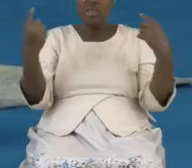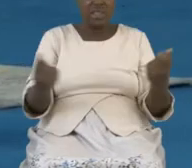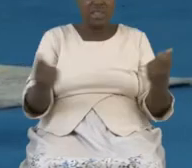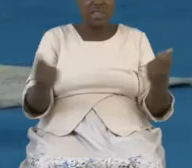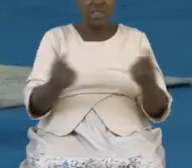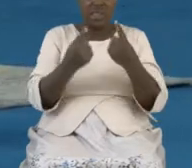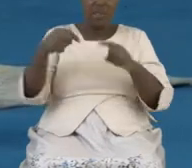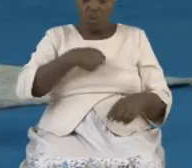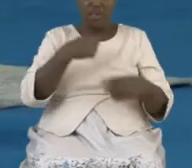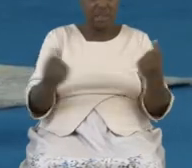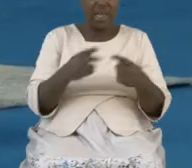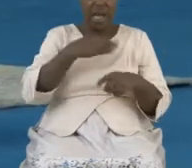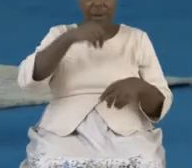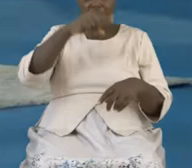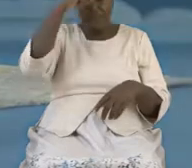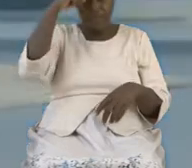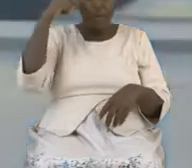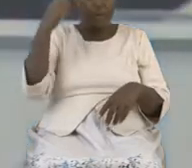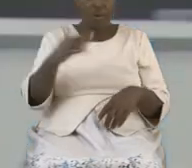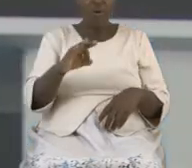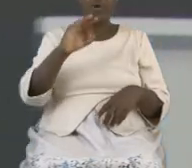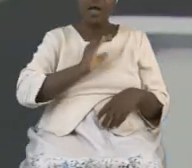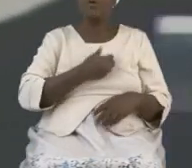because of our sin,